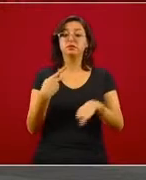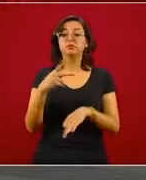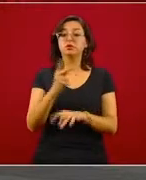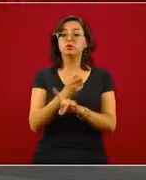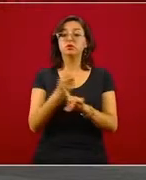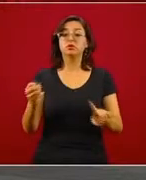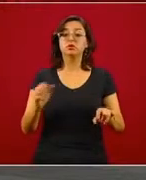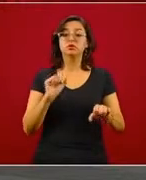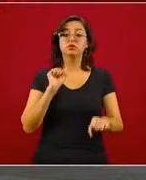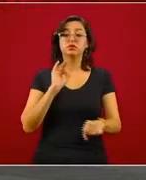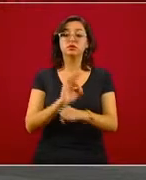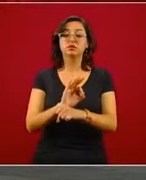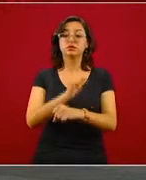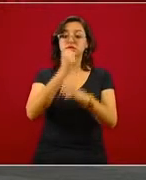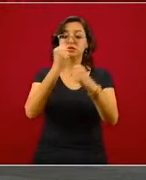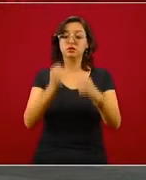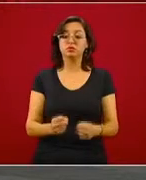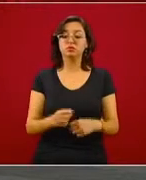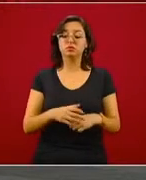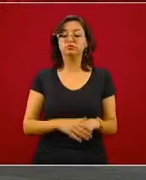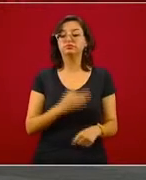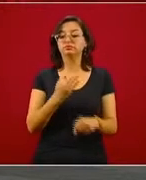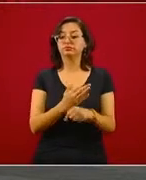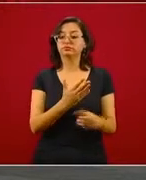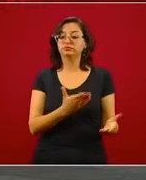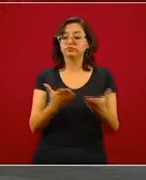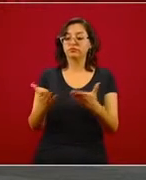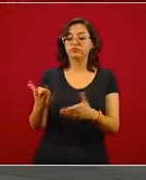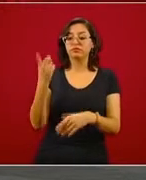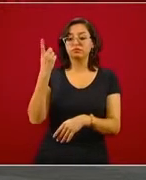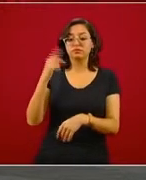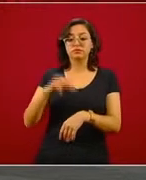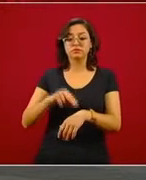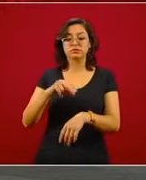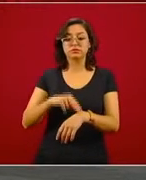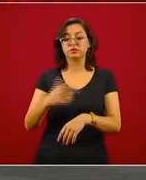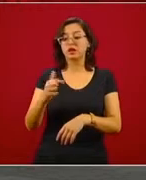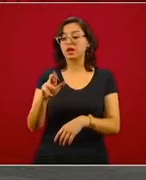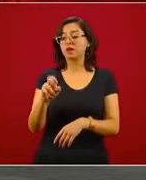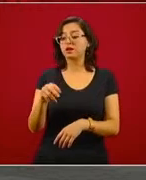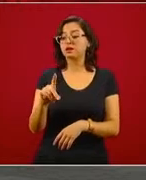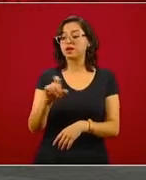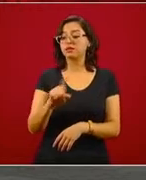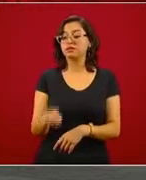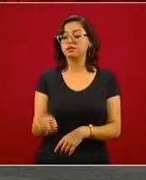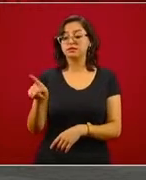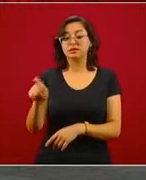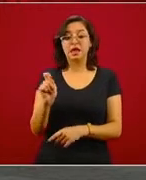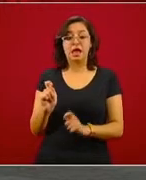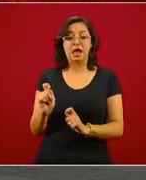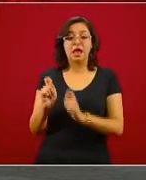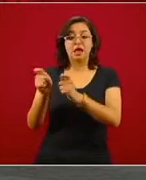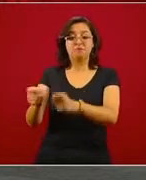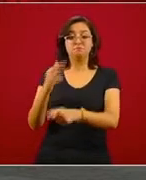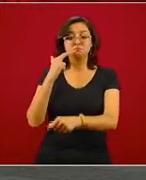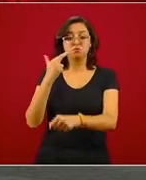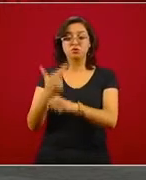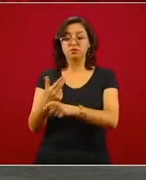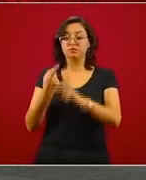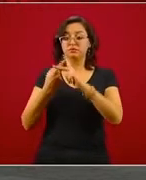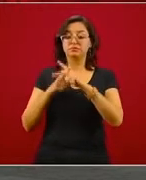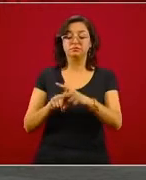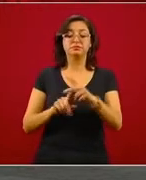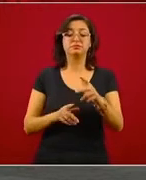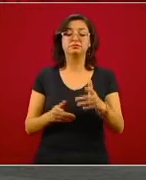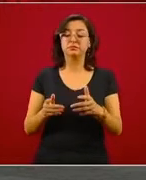organized and in a very safe way. And this is what Dr. Hernandez is going to talk to. And he has been designated by this whole work